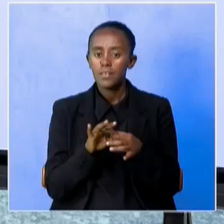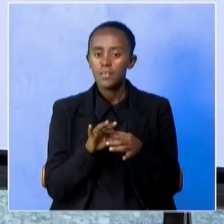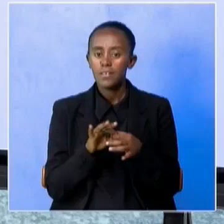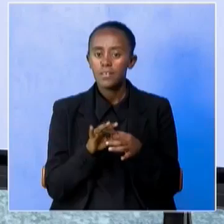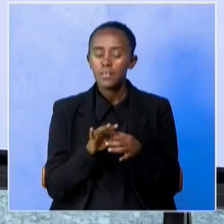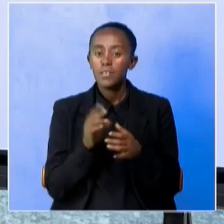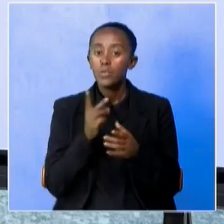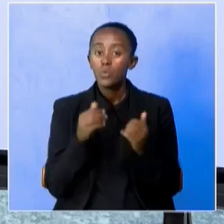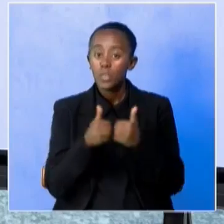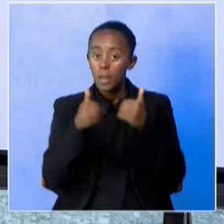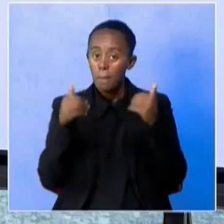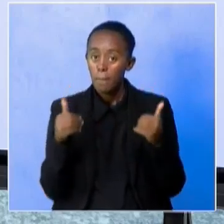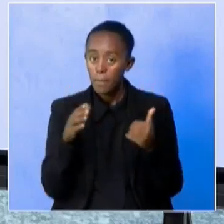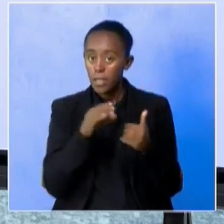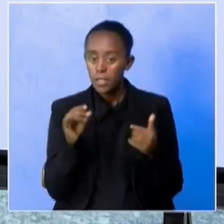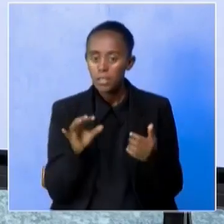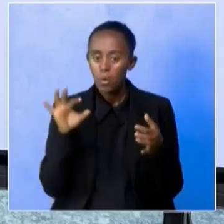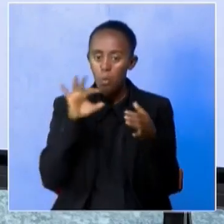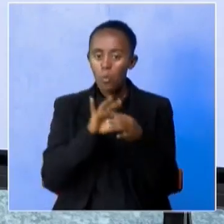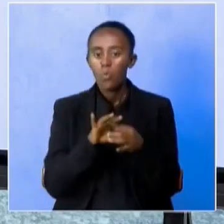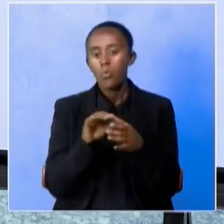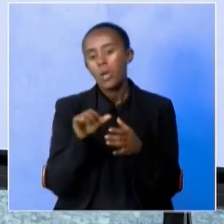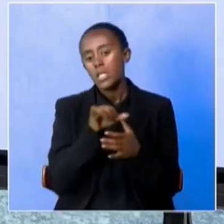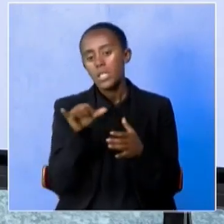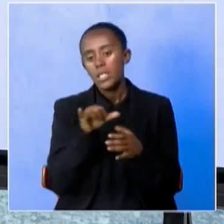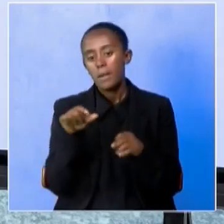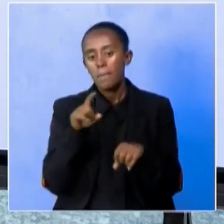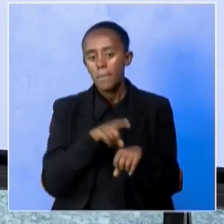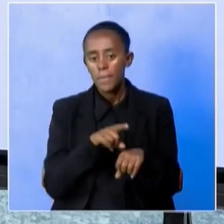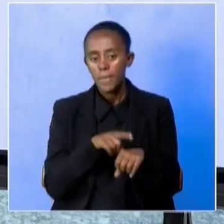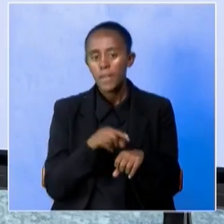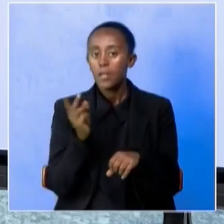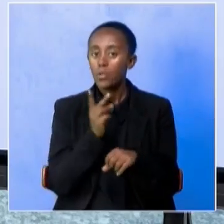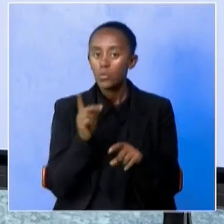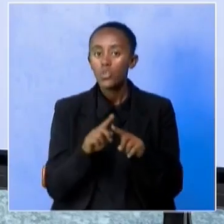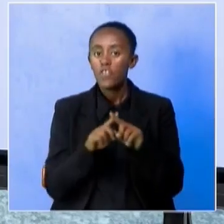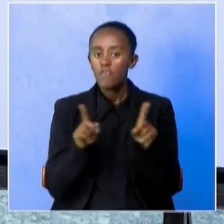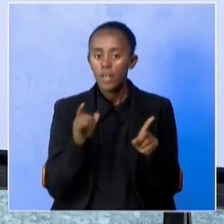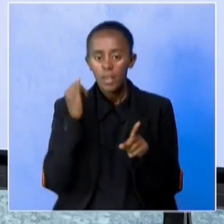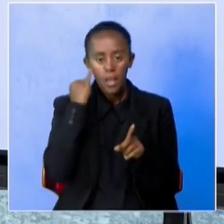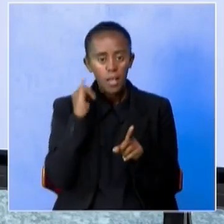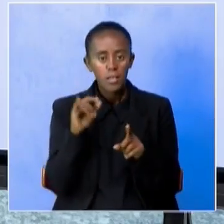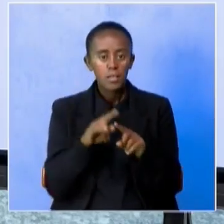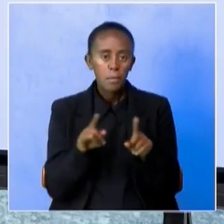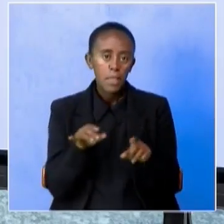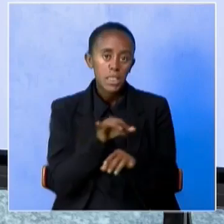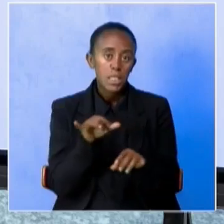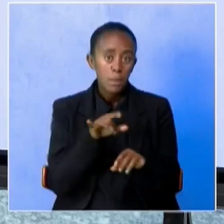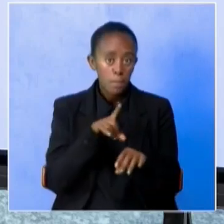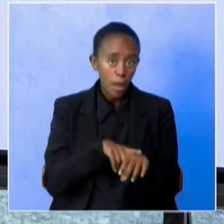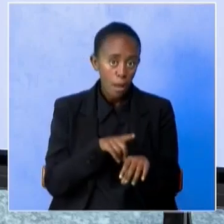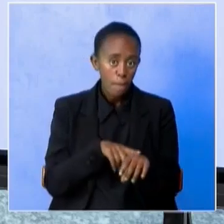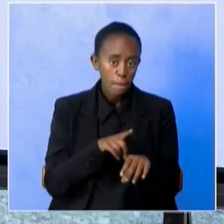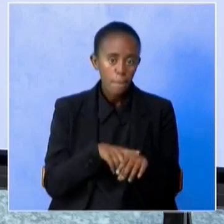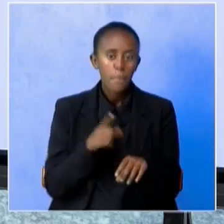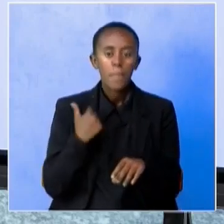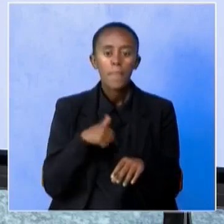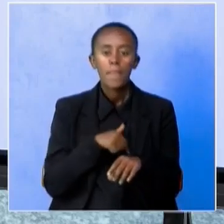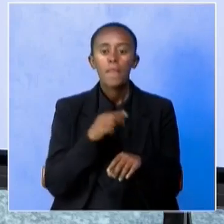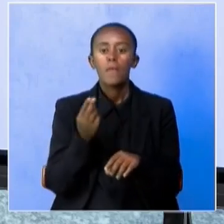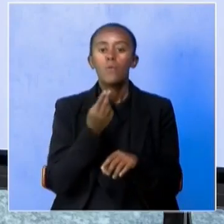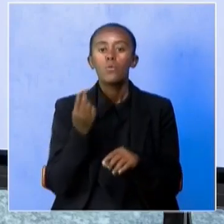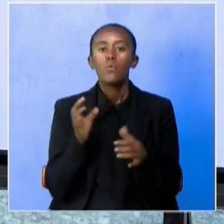to separate and connect at the same time. Two different ideas, but at the same time, we use